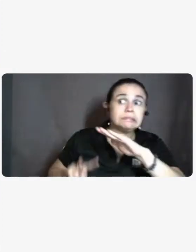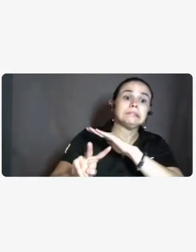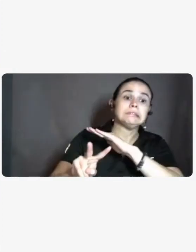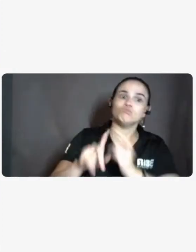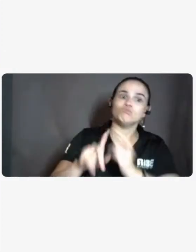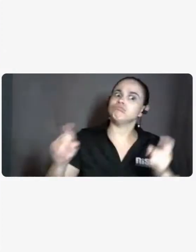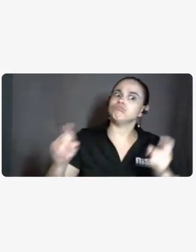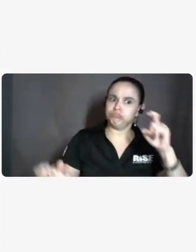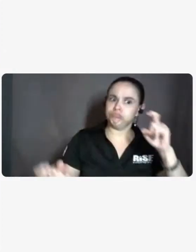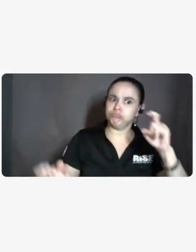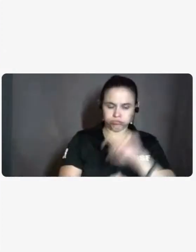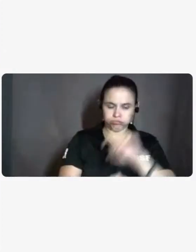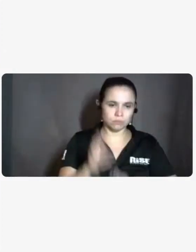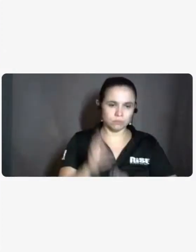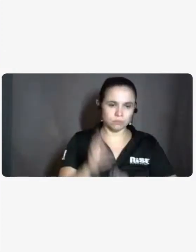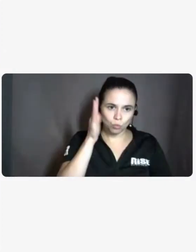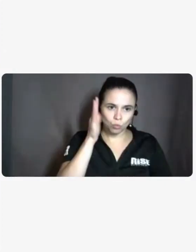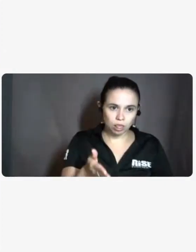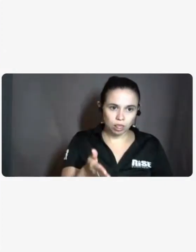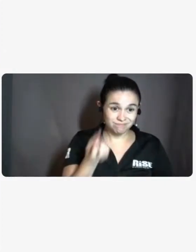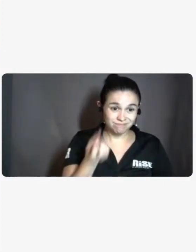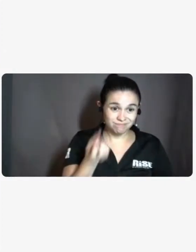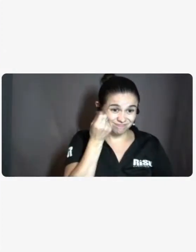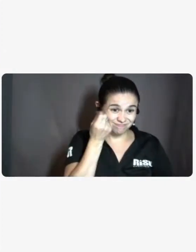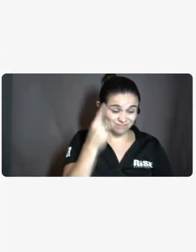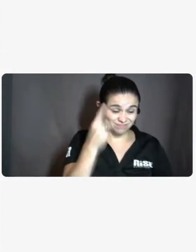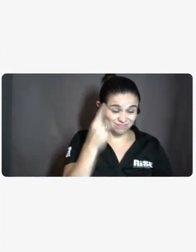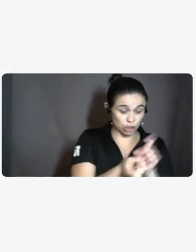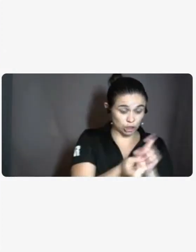not only the environment, but it's also going to change